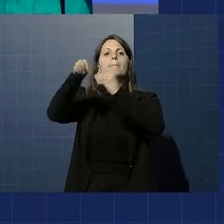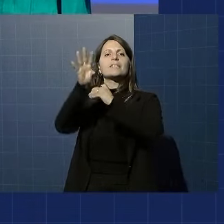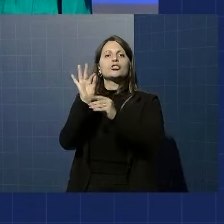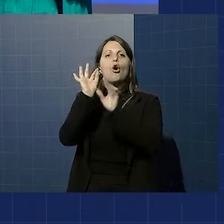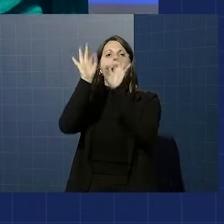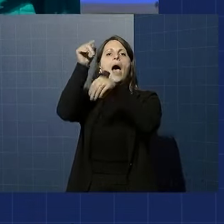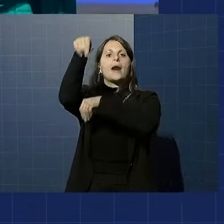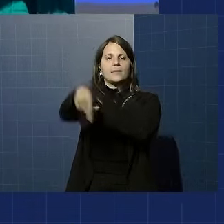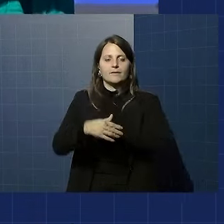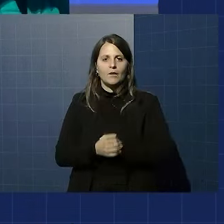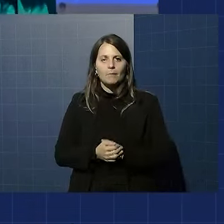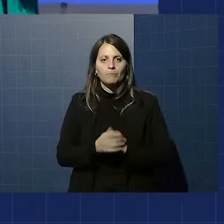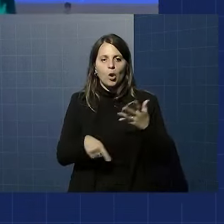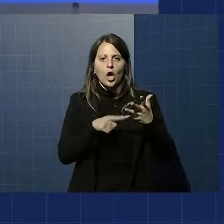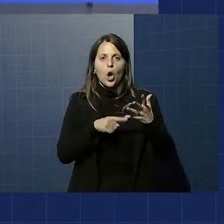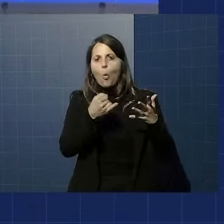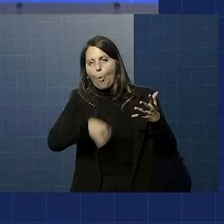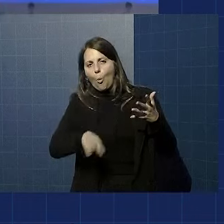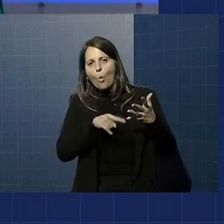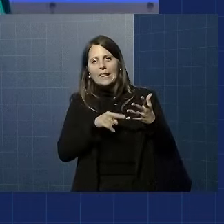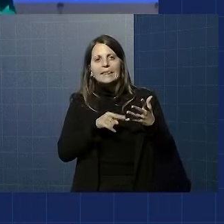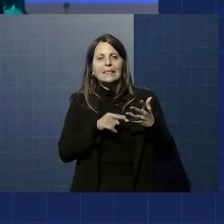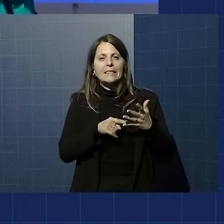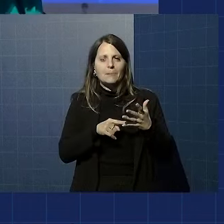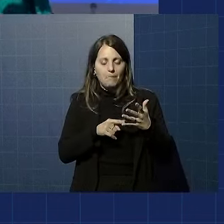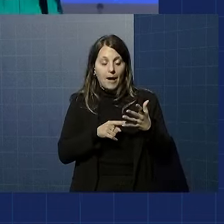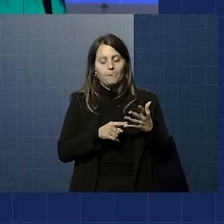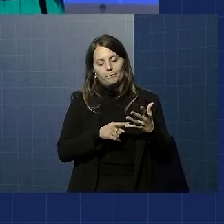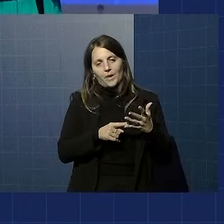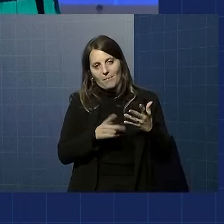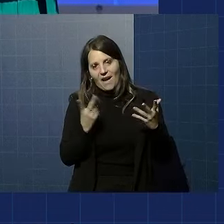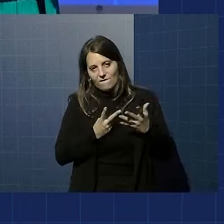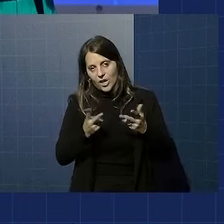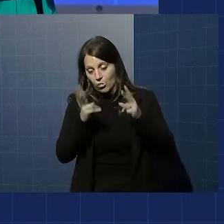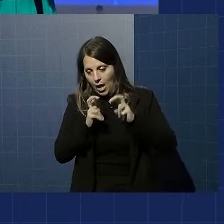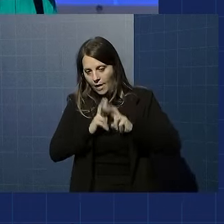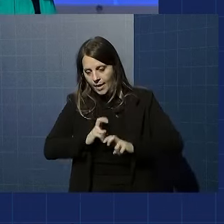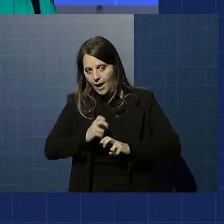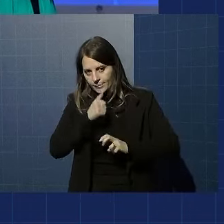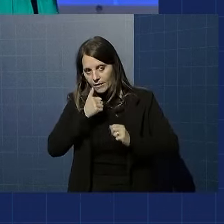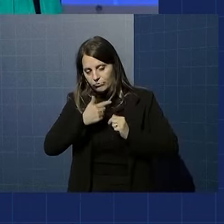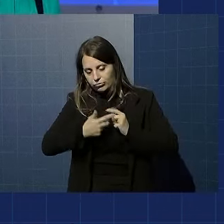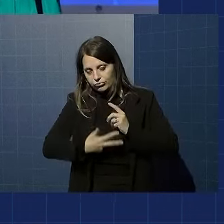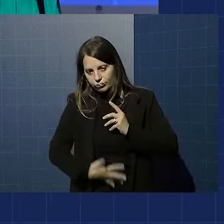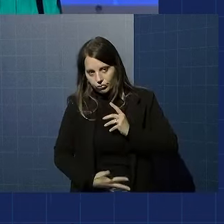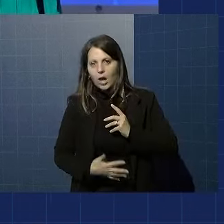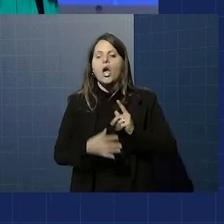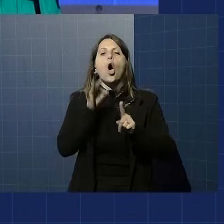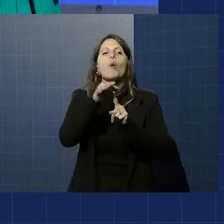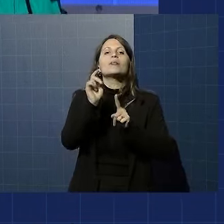things we still need to do if we want to make that possible, is going to Mars. And that's going to be very challenging from a multitude